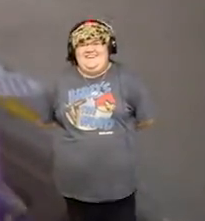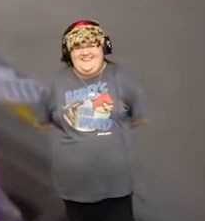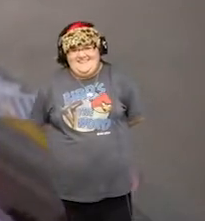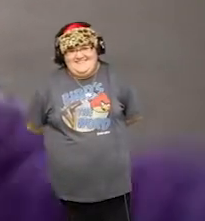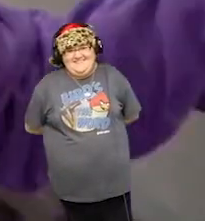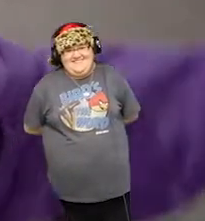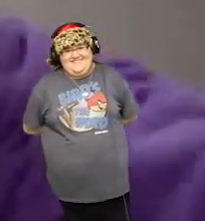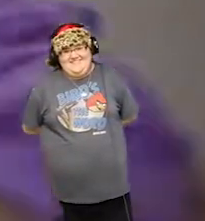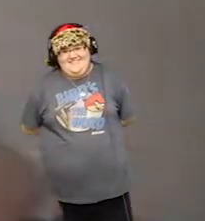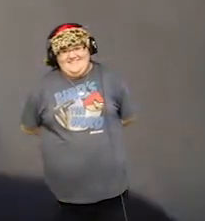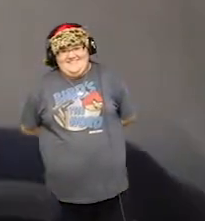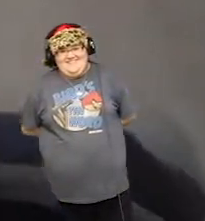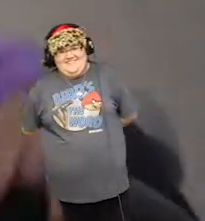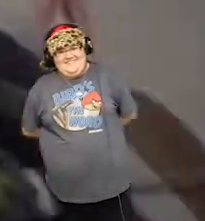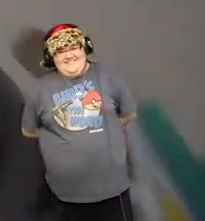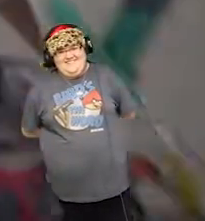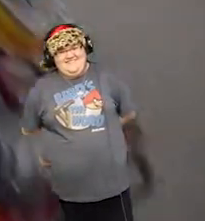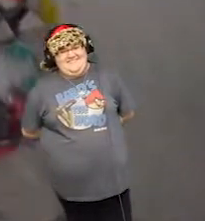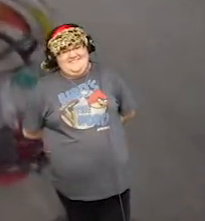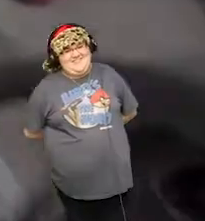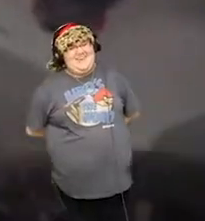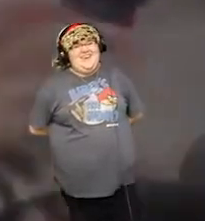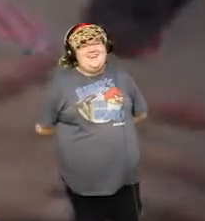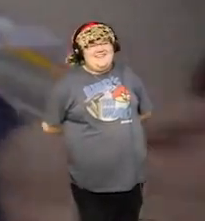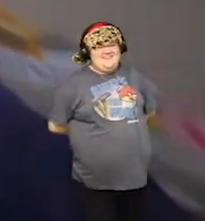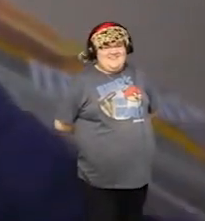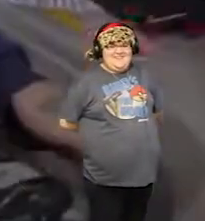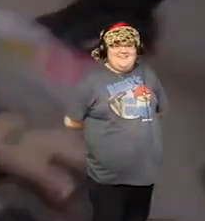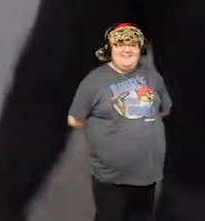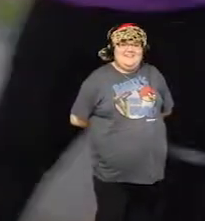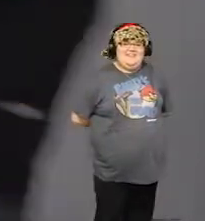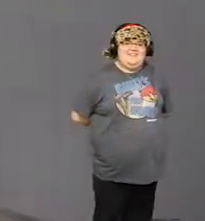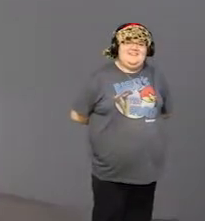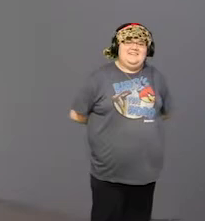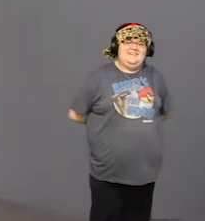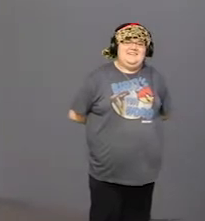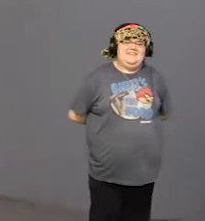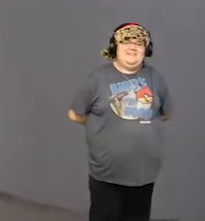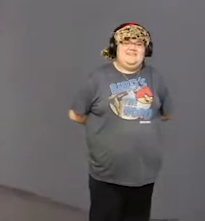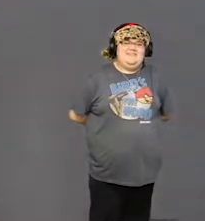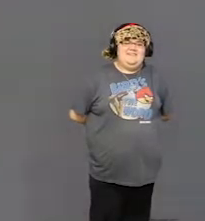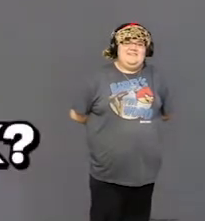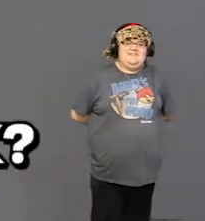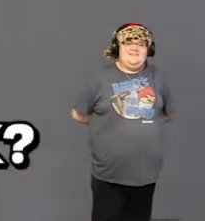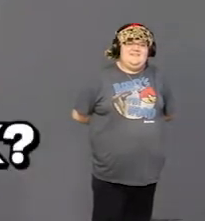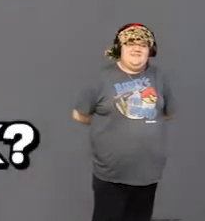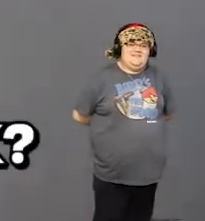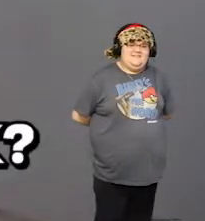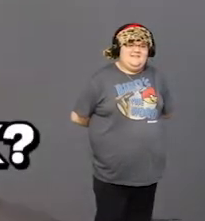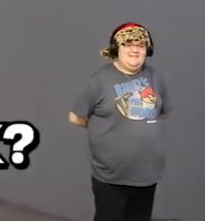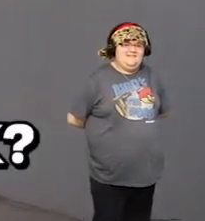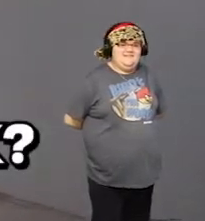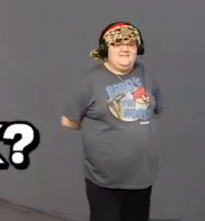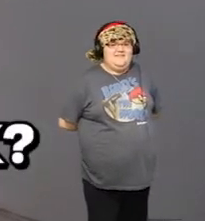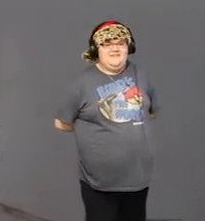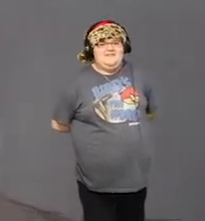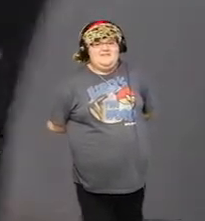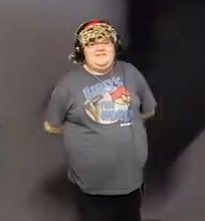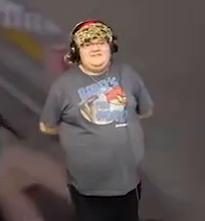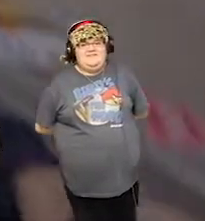many of them? Multiple right here. Jeez! Wait there. Didn't you have 3 accidents in like a